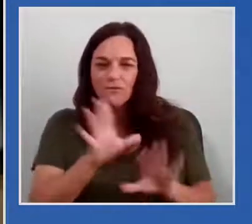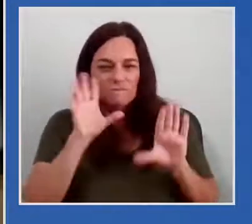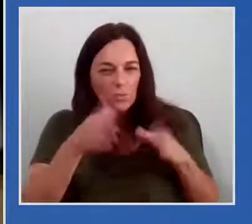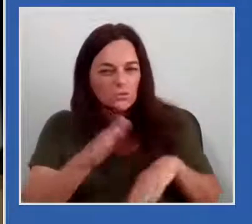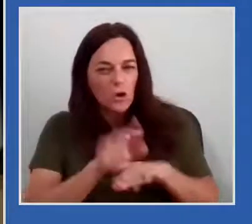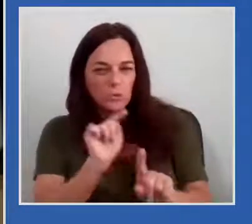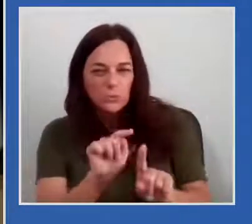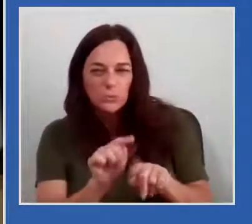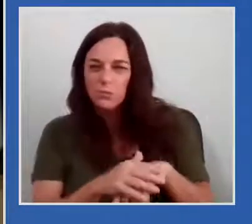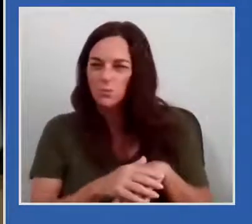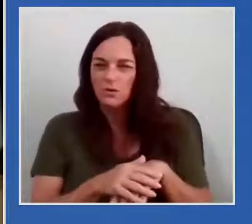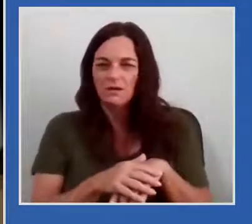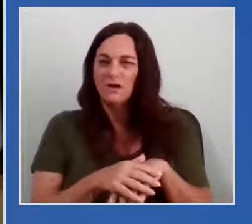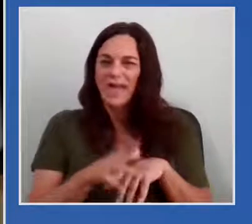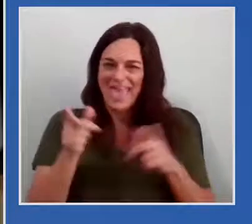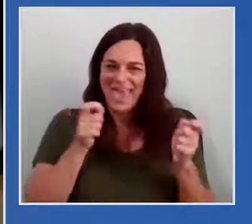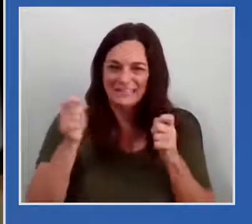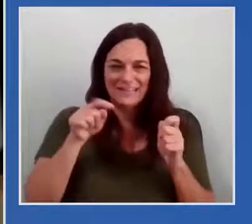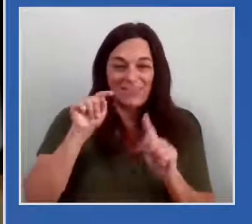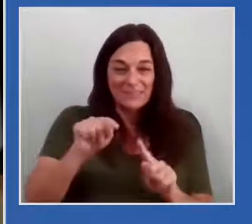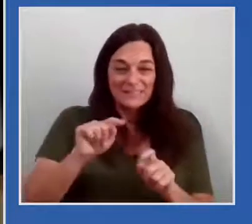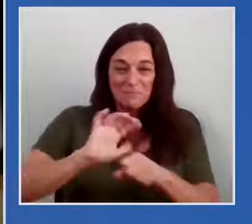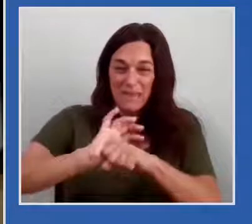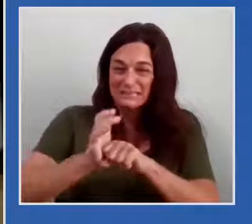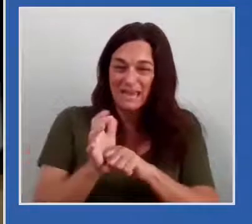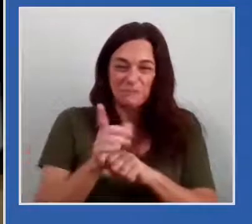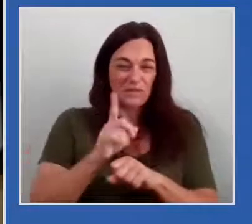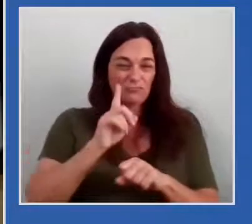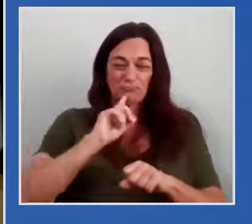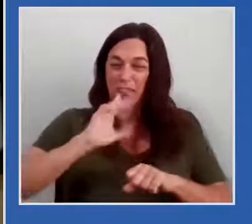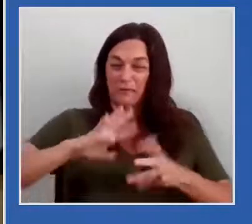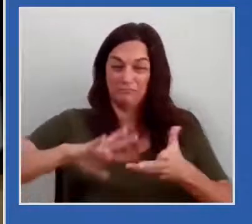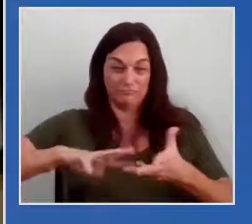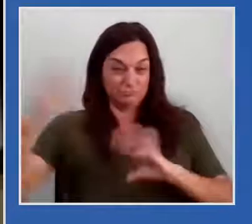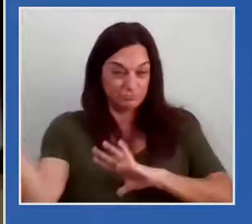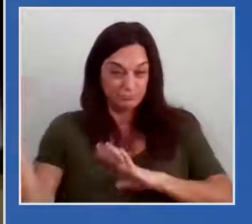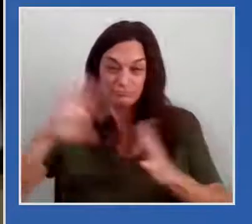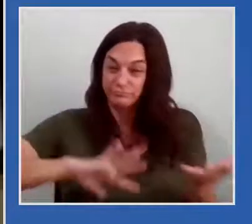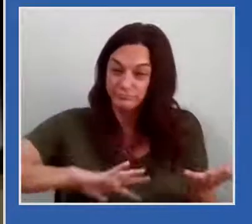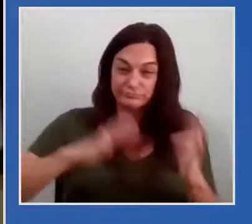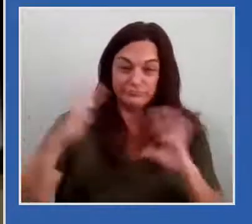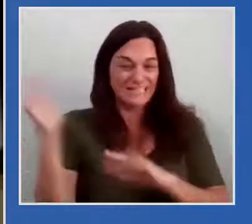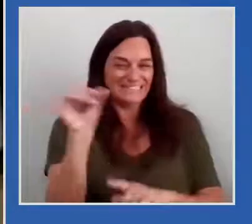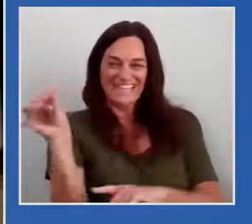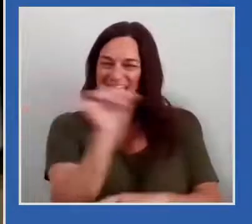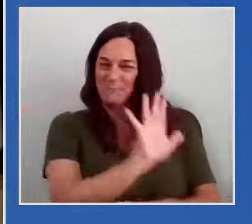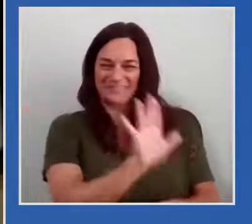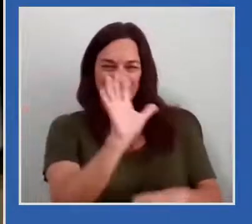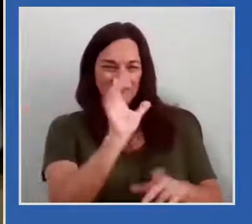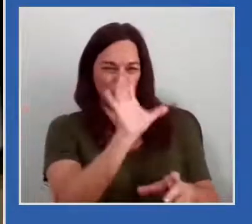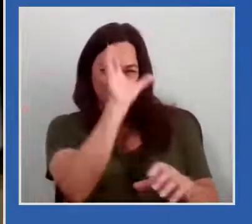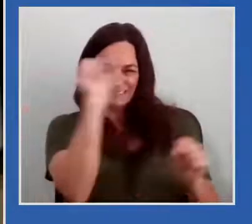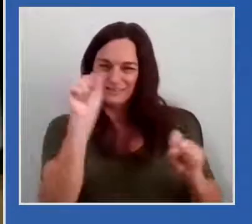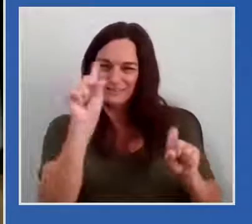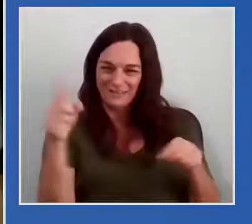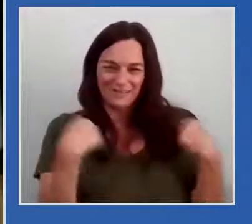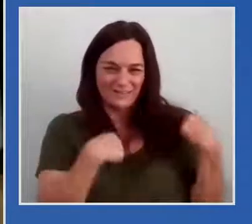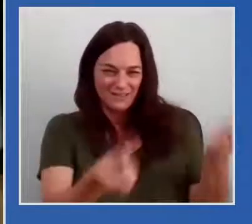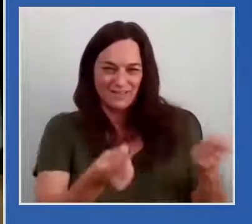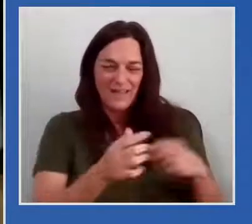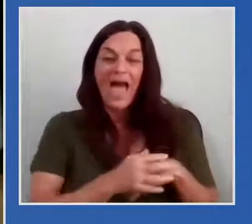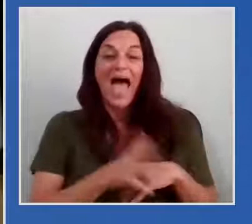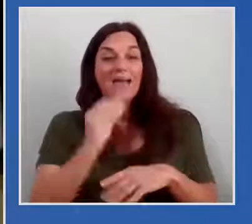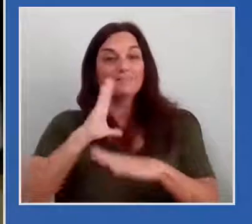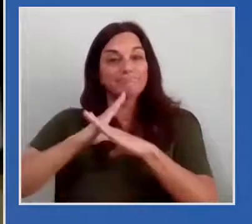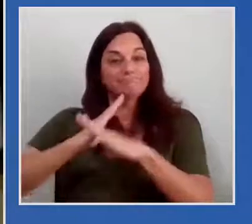His handling of this pandemic has been erratic, just like his presidency has been. And it has prevented Florida